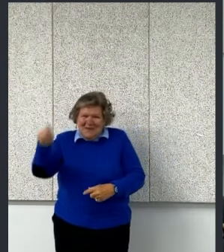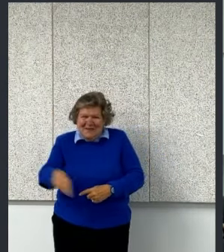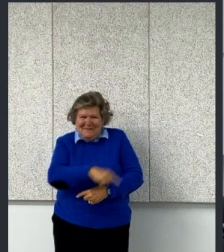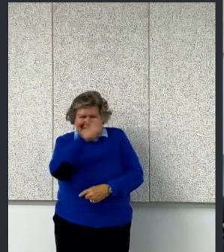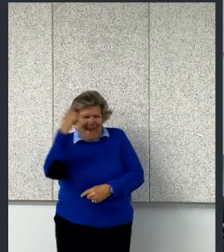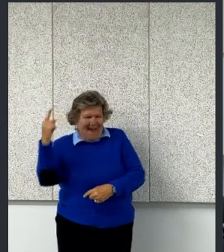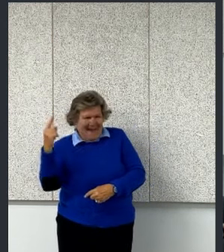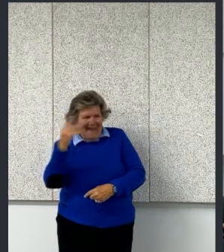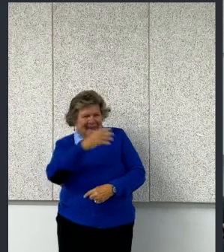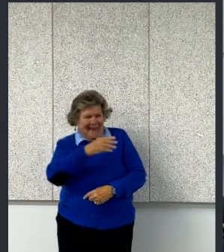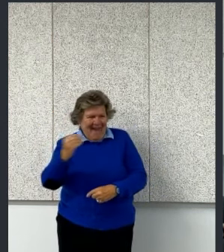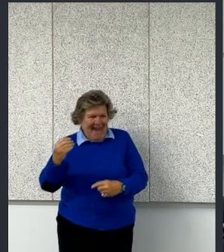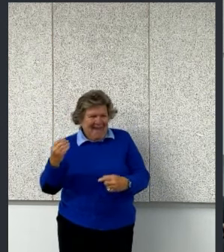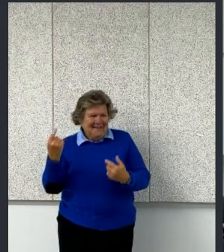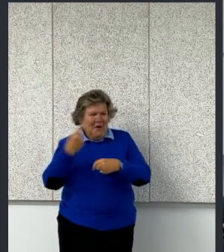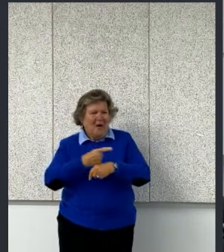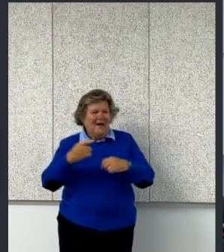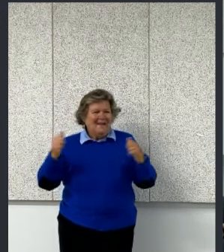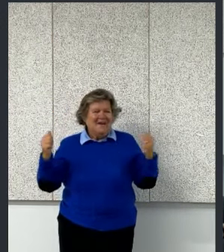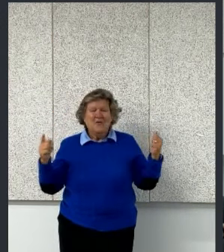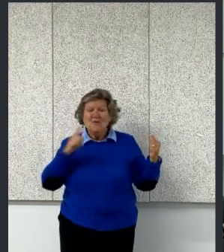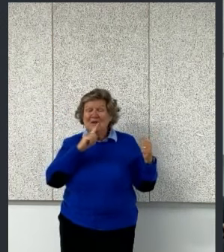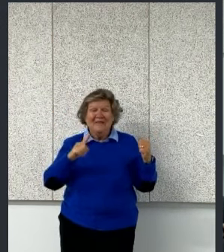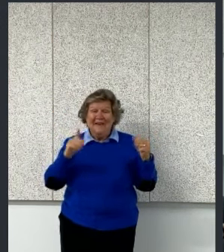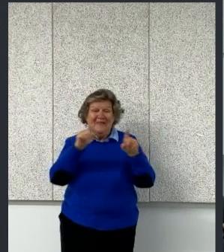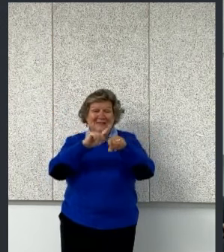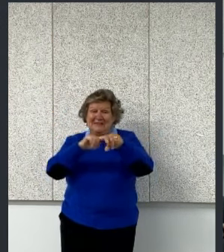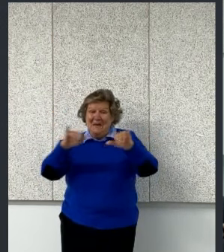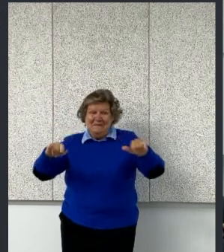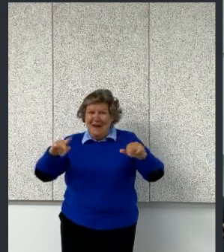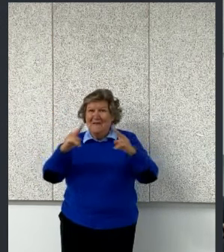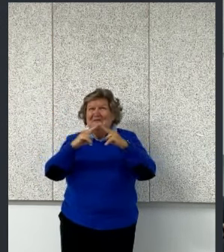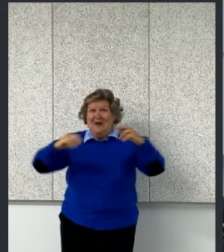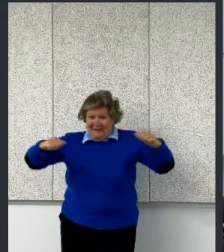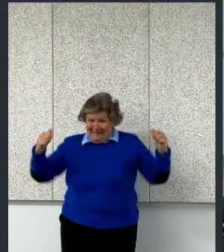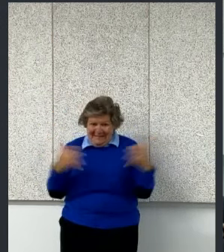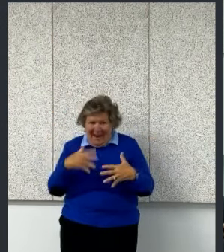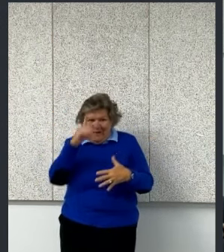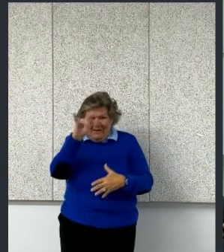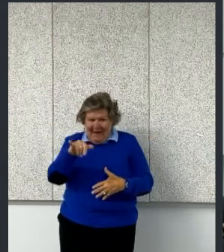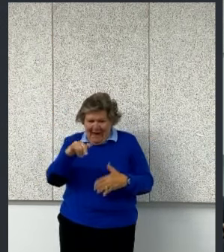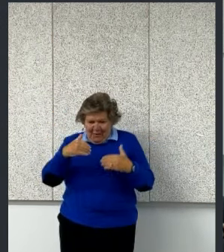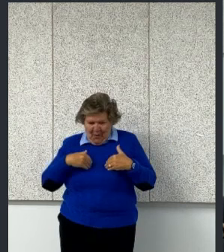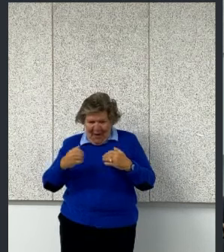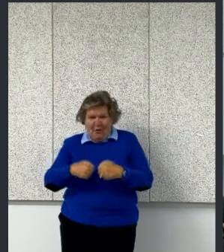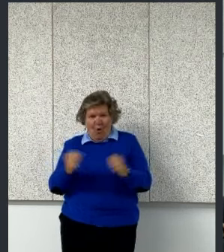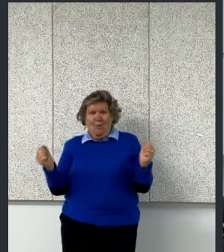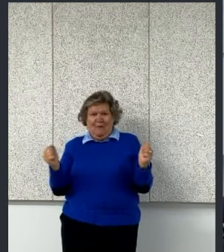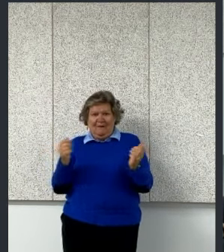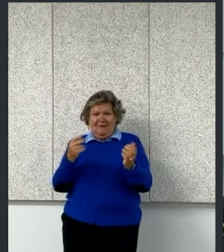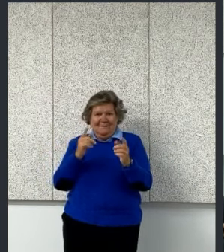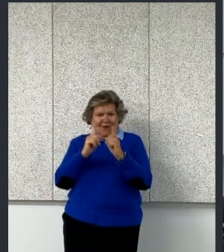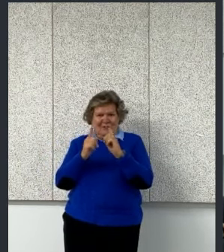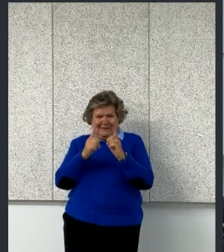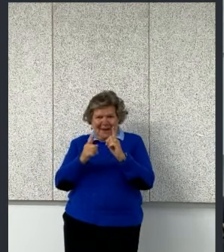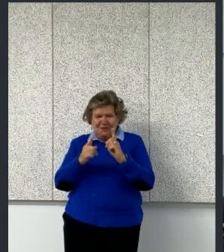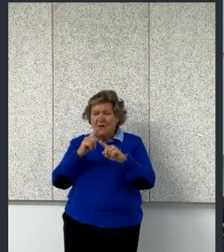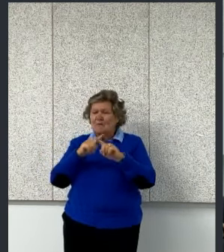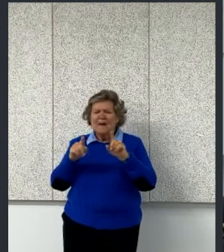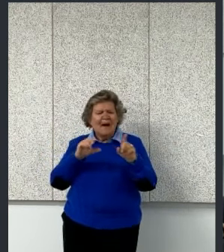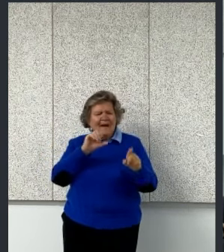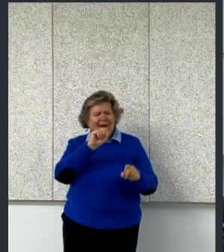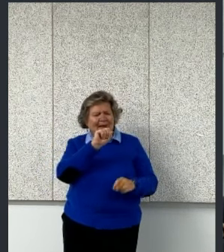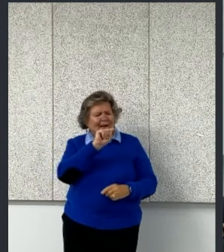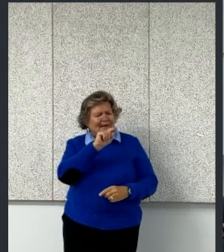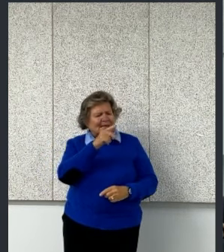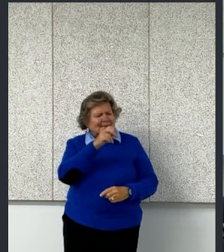day to be able to like have these conversations. I mean, I think, you know, Stephanie, you bringing up the sort